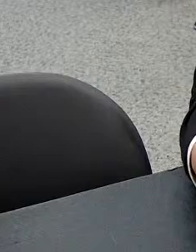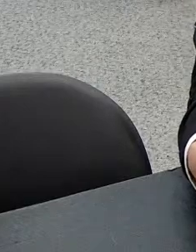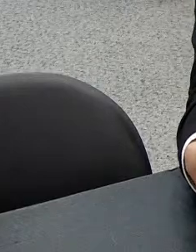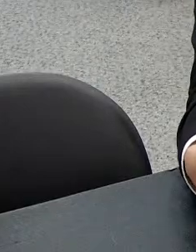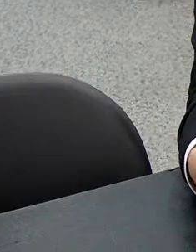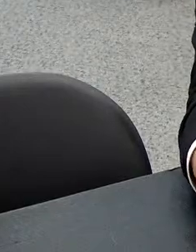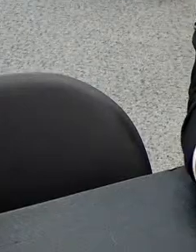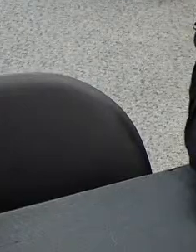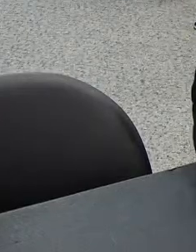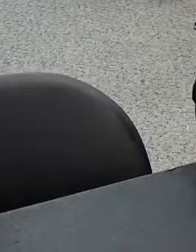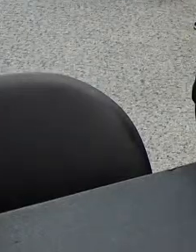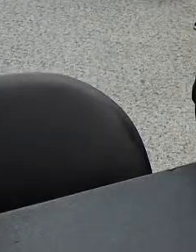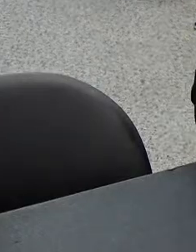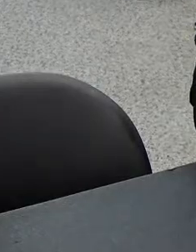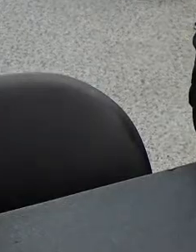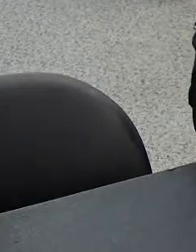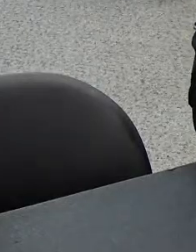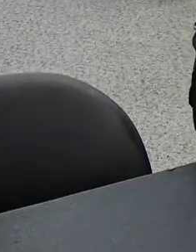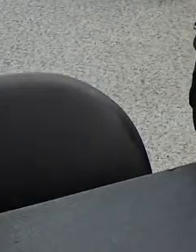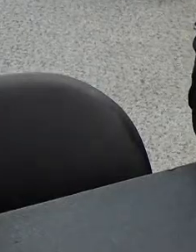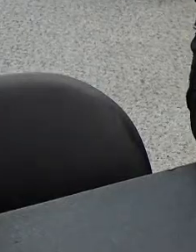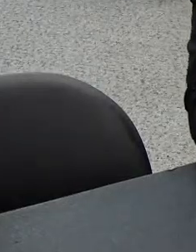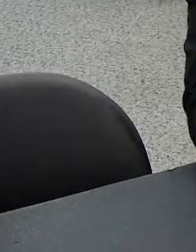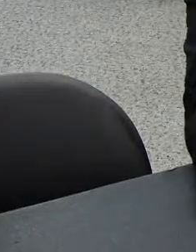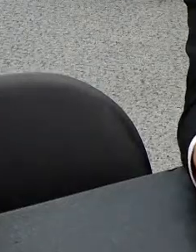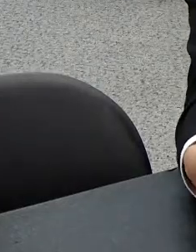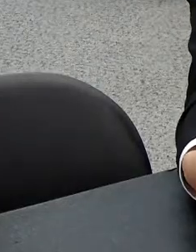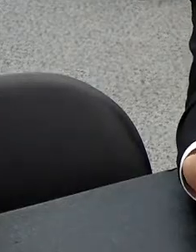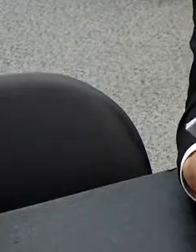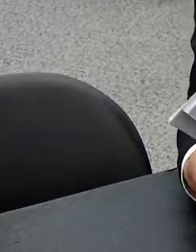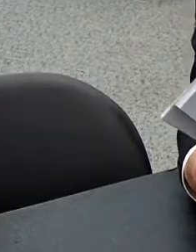board policy for the board attorney.